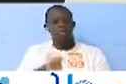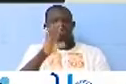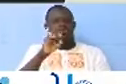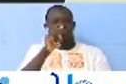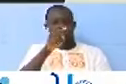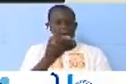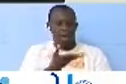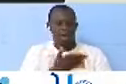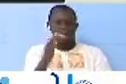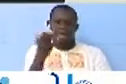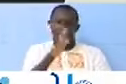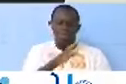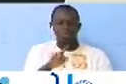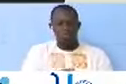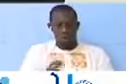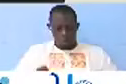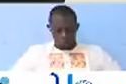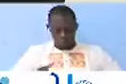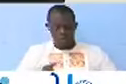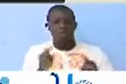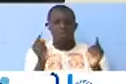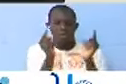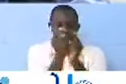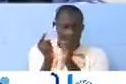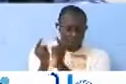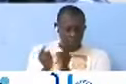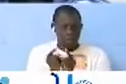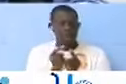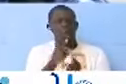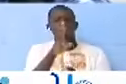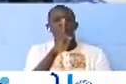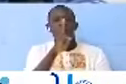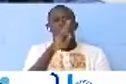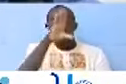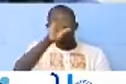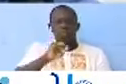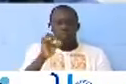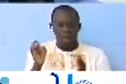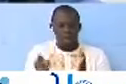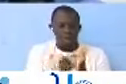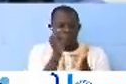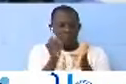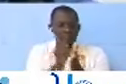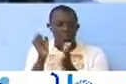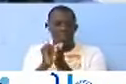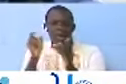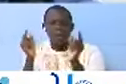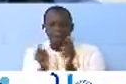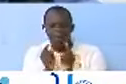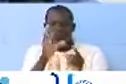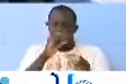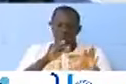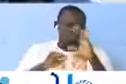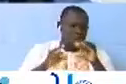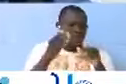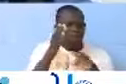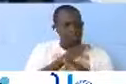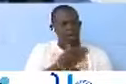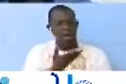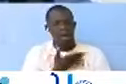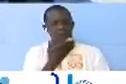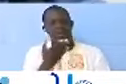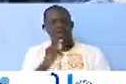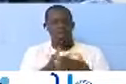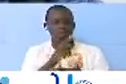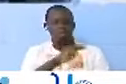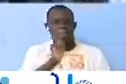with the investigators, for example, at the NIA? Ms. Alfie, for inar na harjesro lavan puru ni menu be marling kiskisro kunyala NIA jedo puru ini